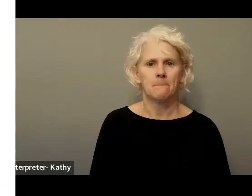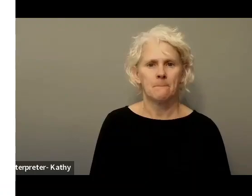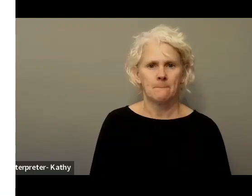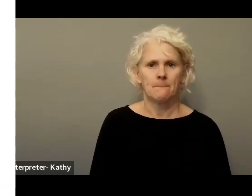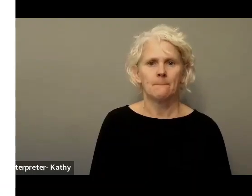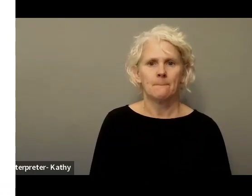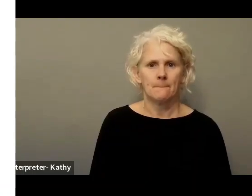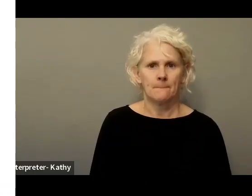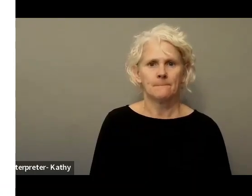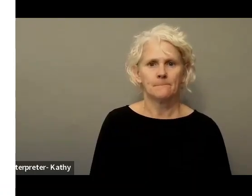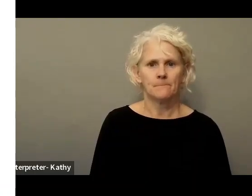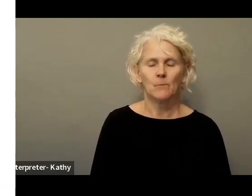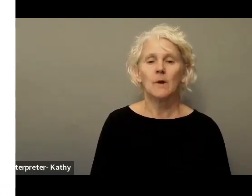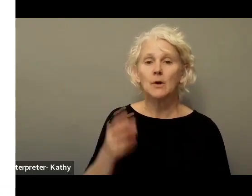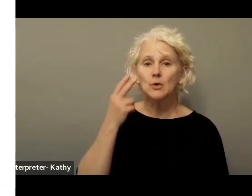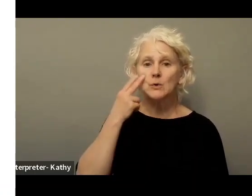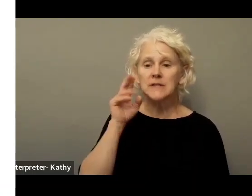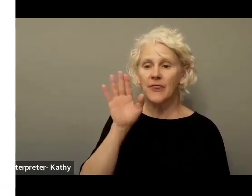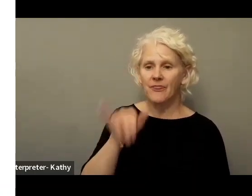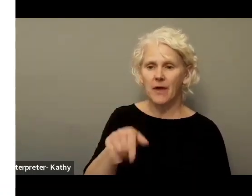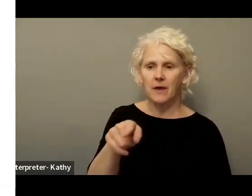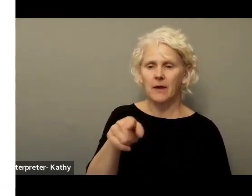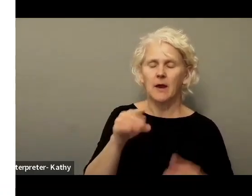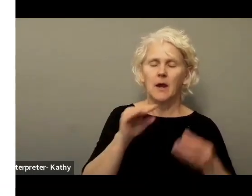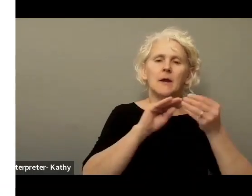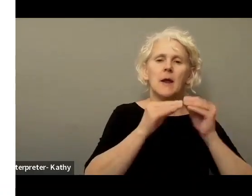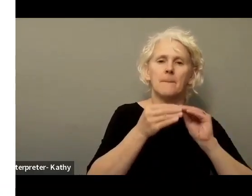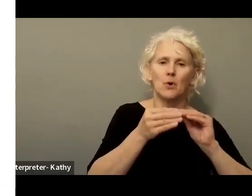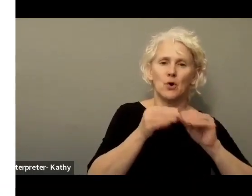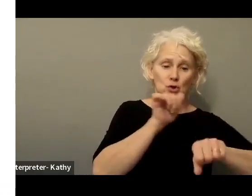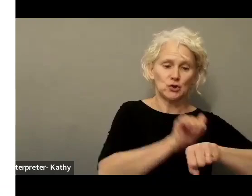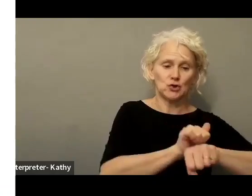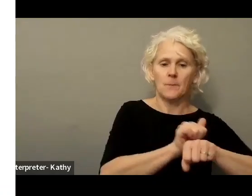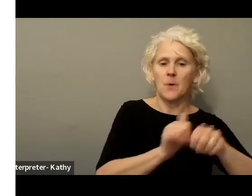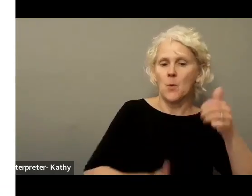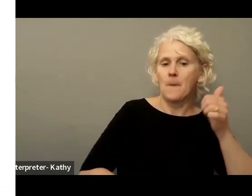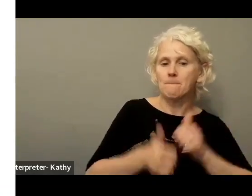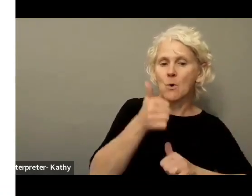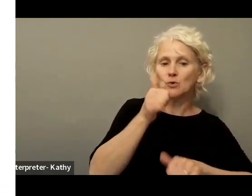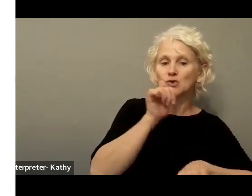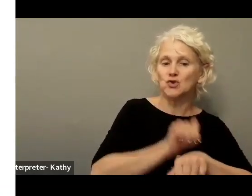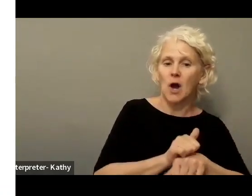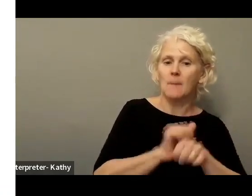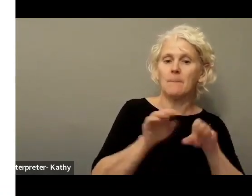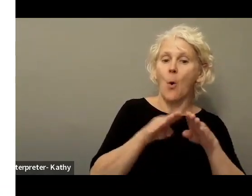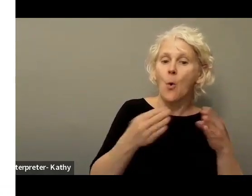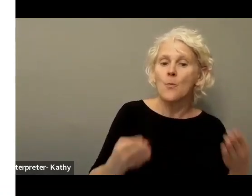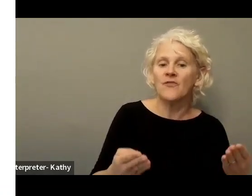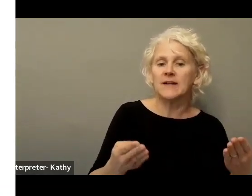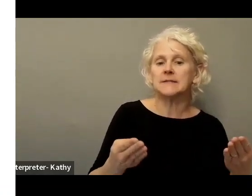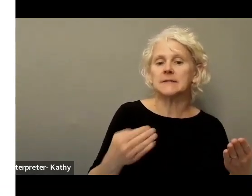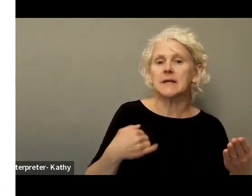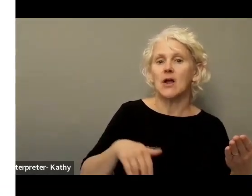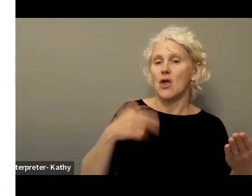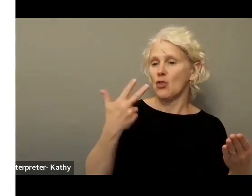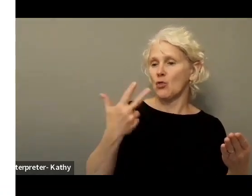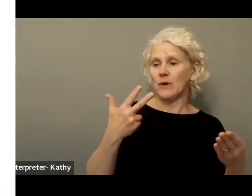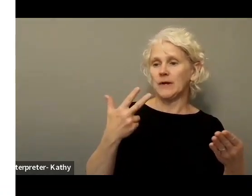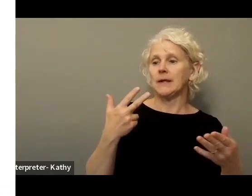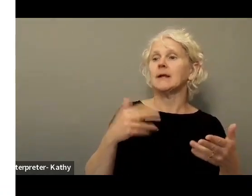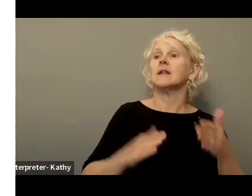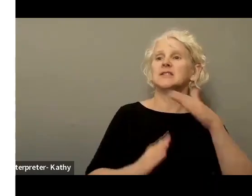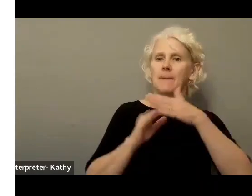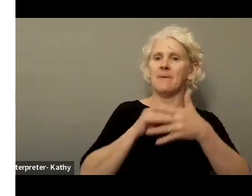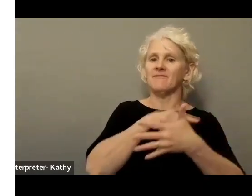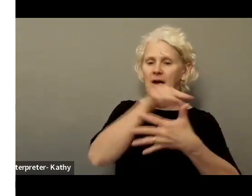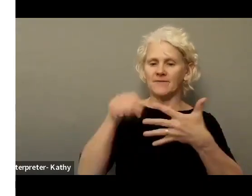So, and if we look at the number, the occupations with the most job vacancies, 3 of the top 5 are in